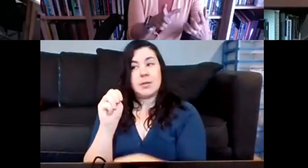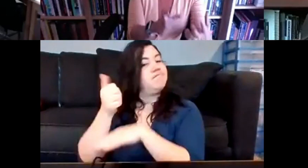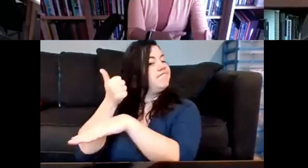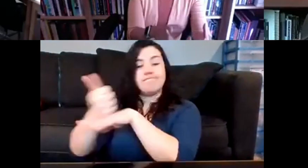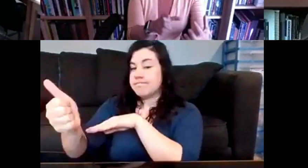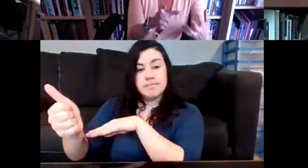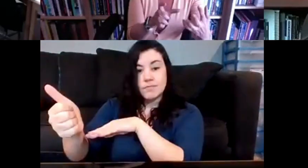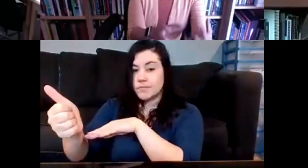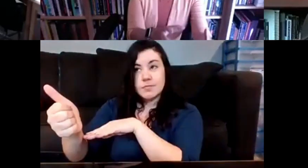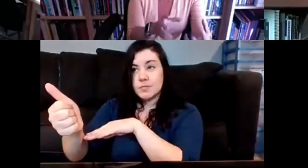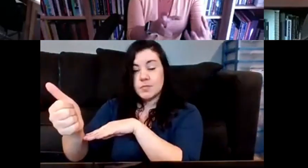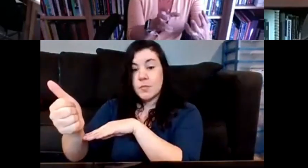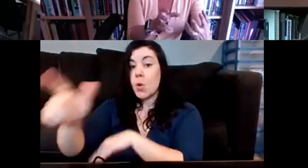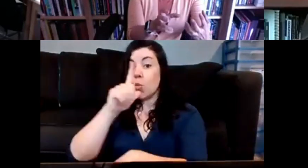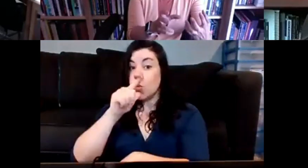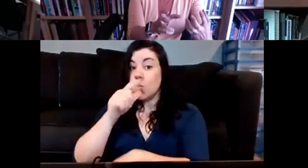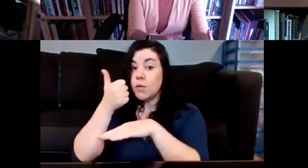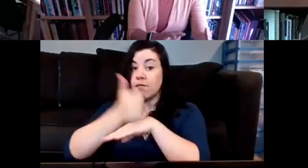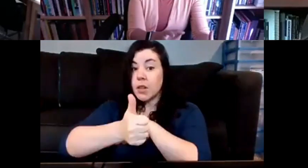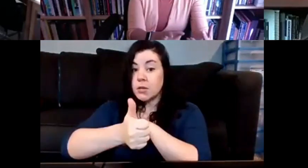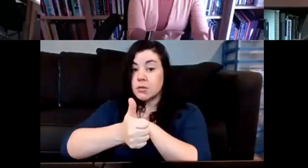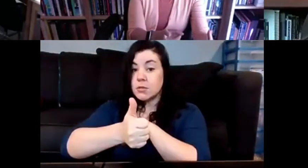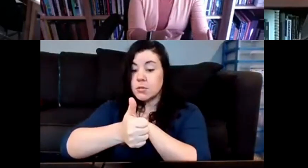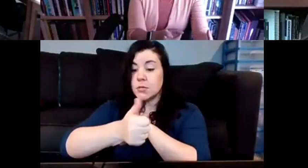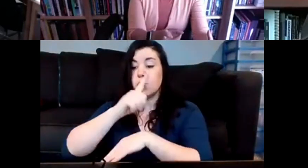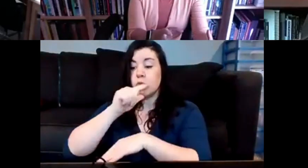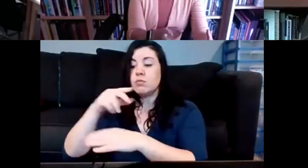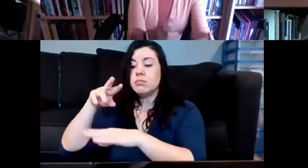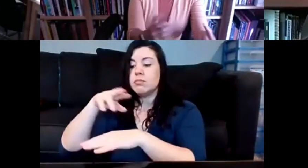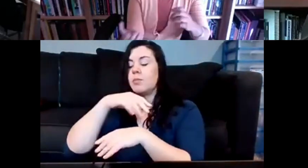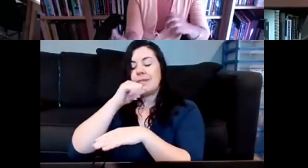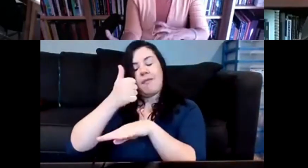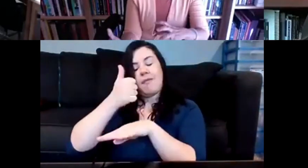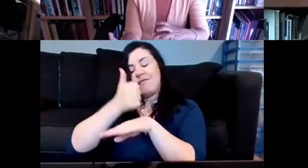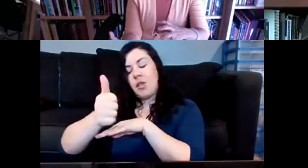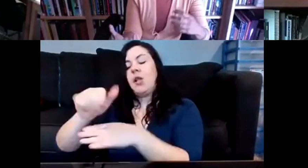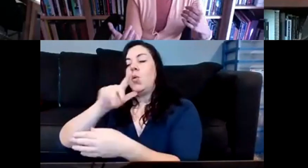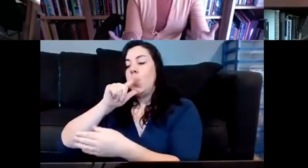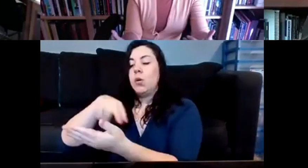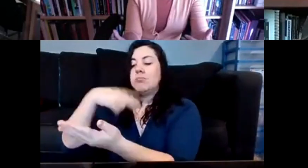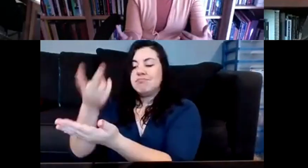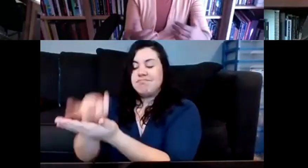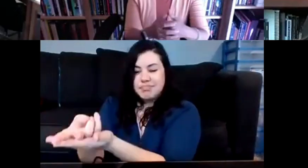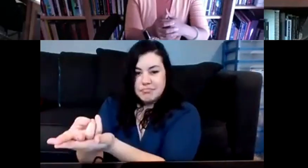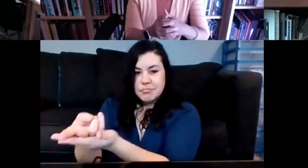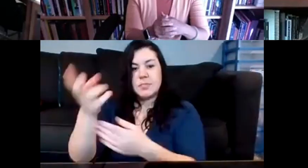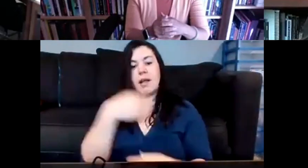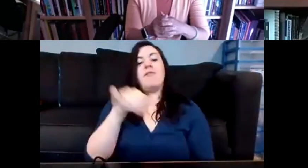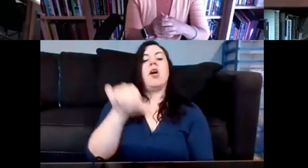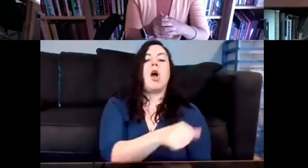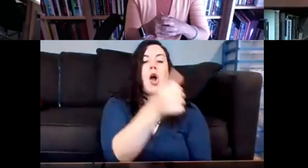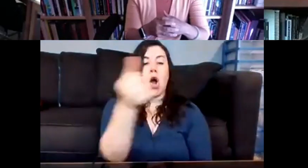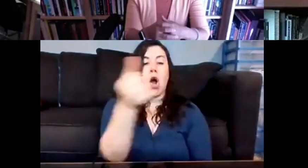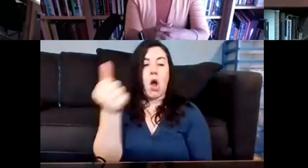crime belongs to the people on the ground, right? And then we move into this other phase where